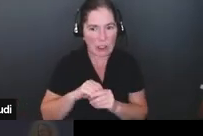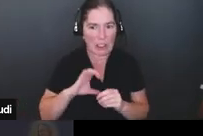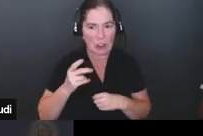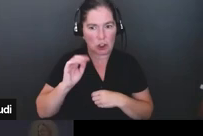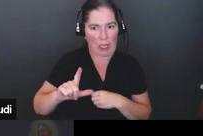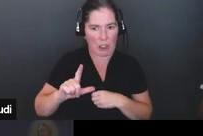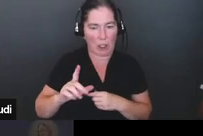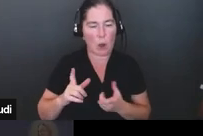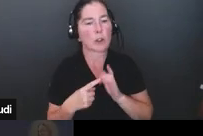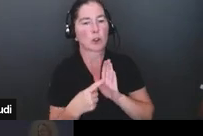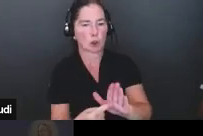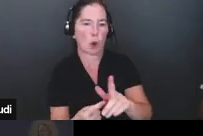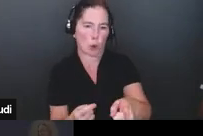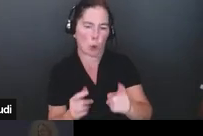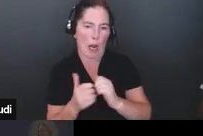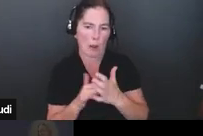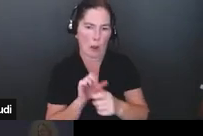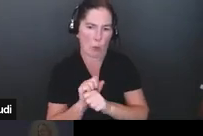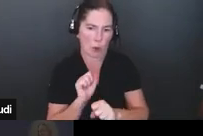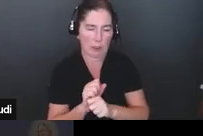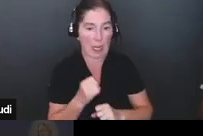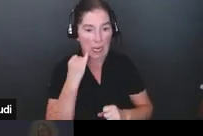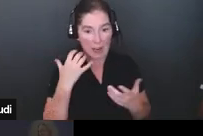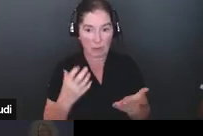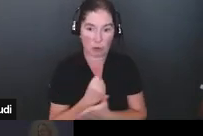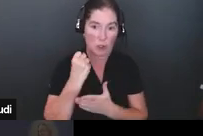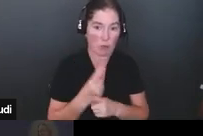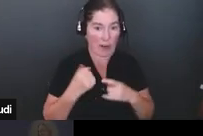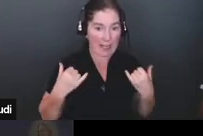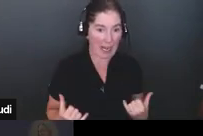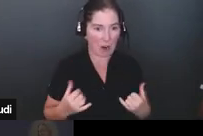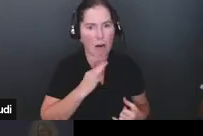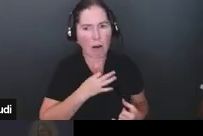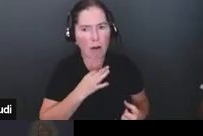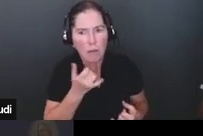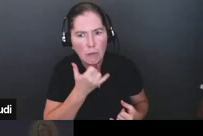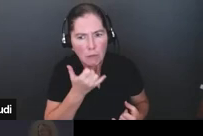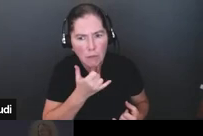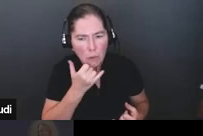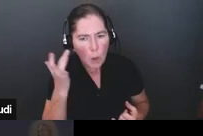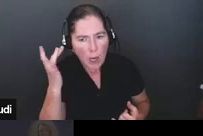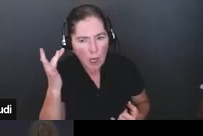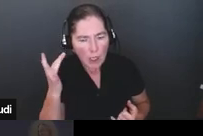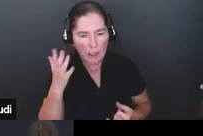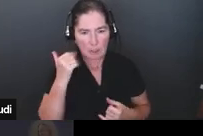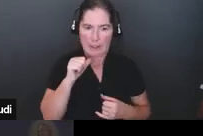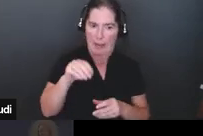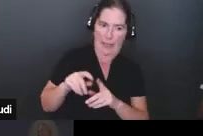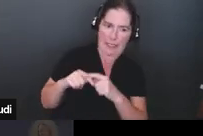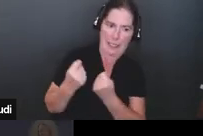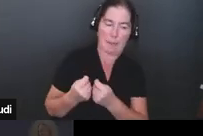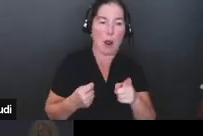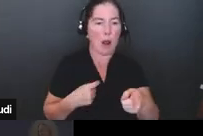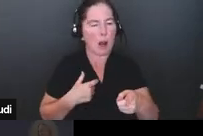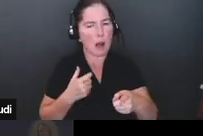that because I know some of us are going to try to do it right here and wonder, why does it keep doing this to me? So making sure I caught